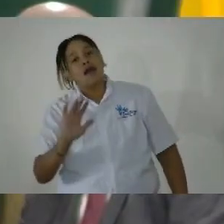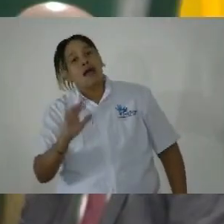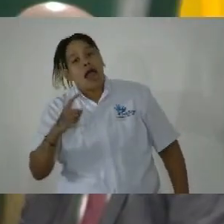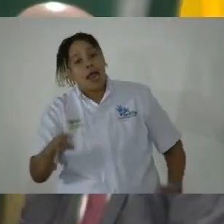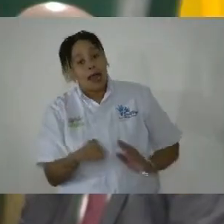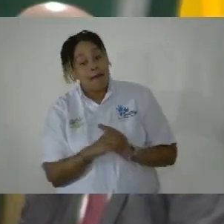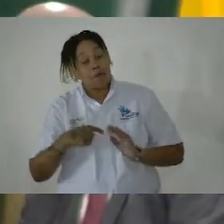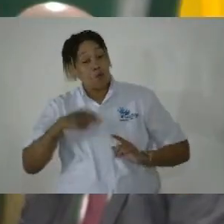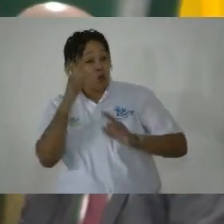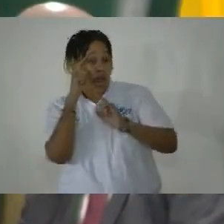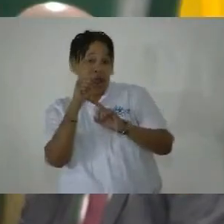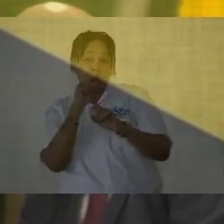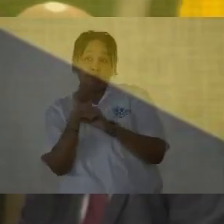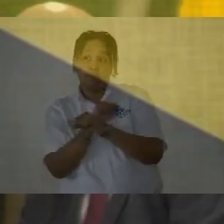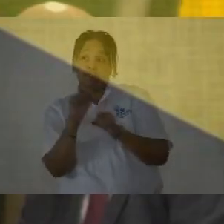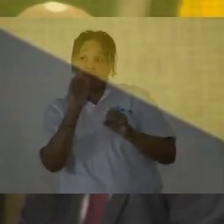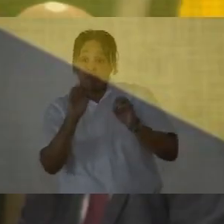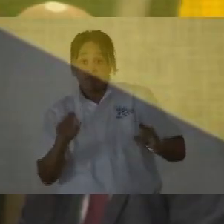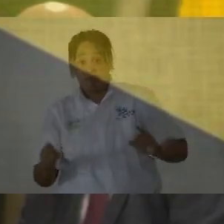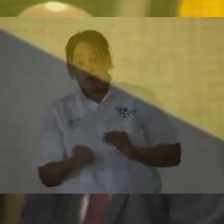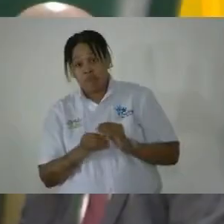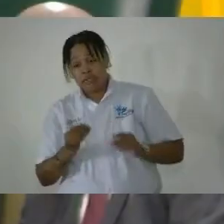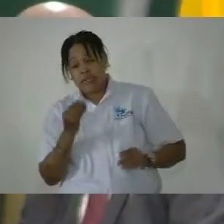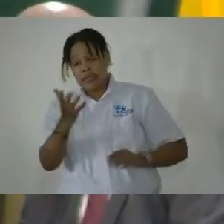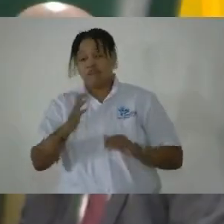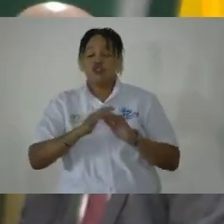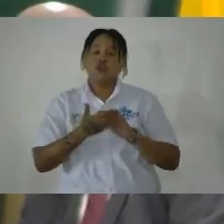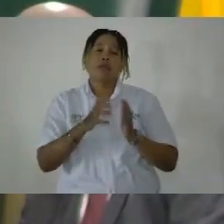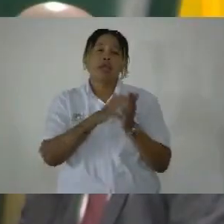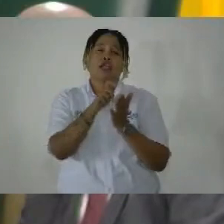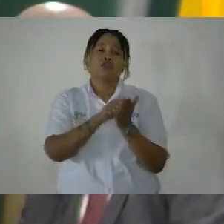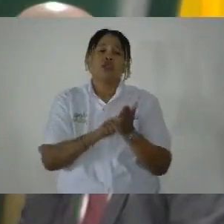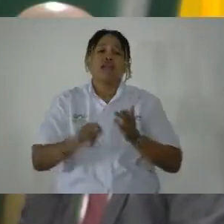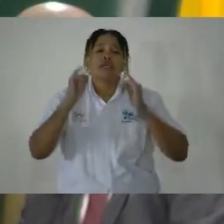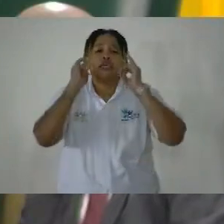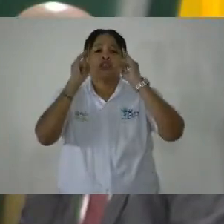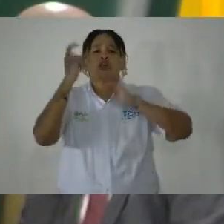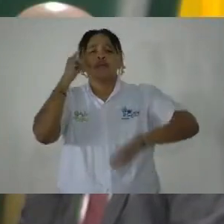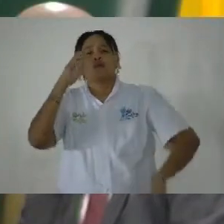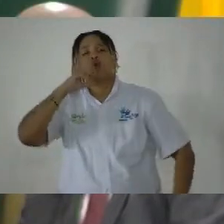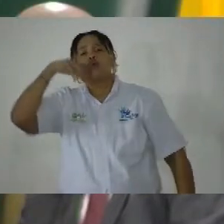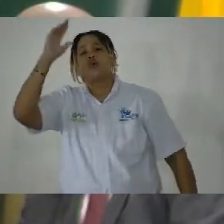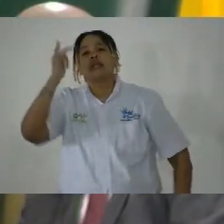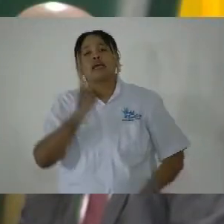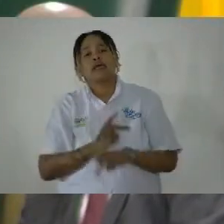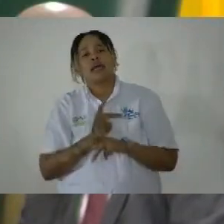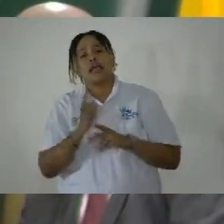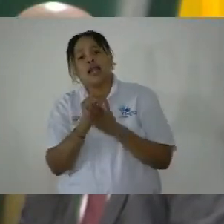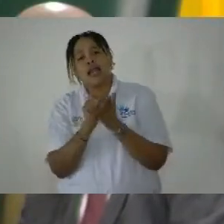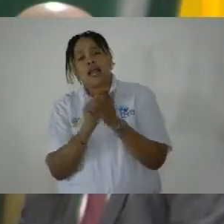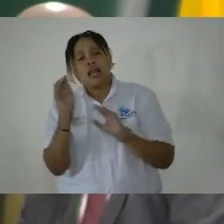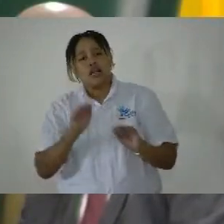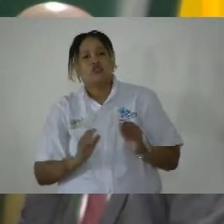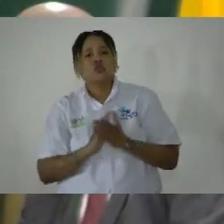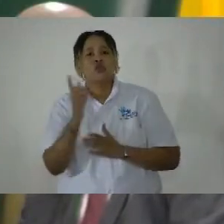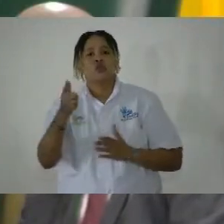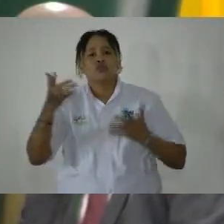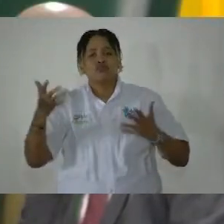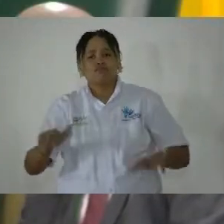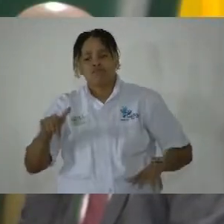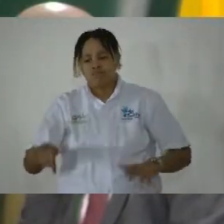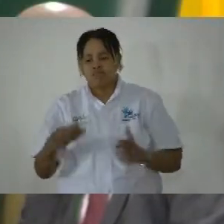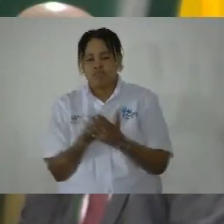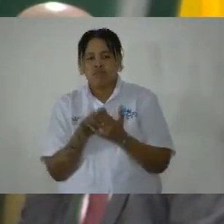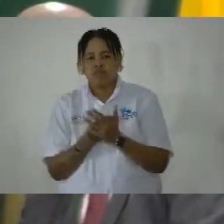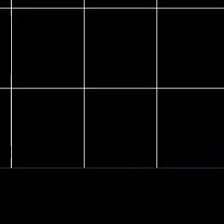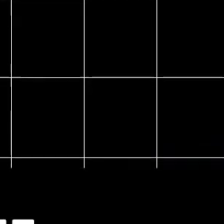aim to issue to Jamaica drafting instructions for the elder care legislation by the end of this